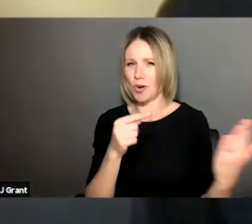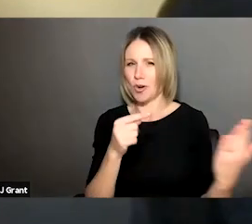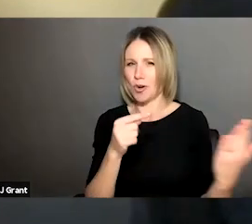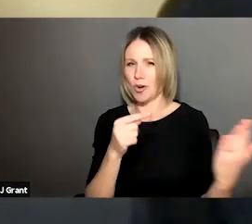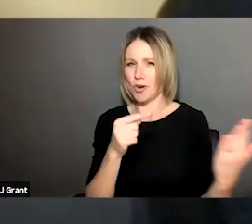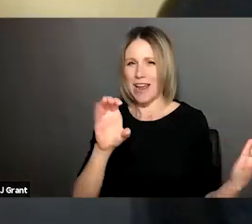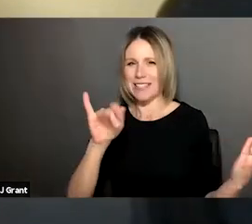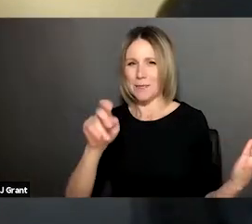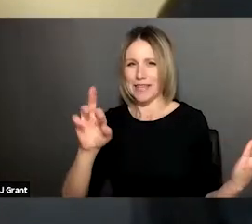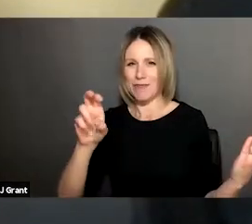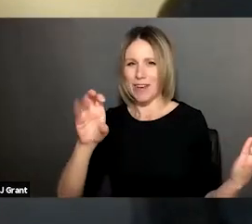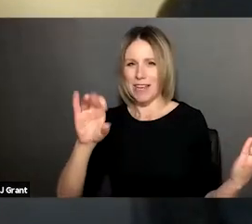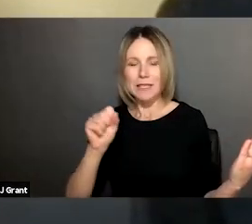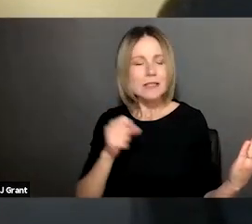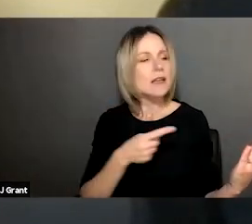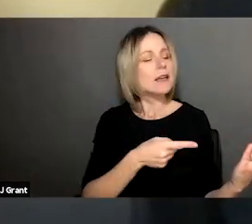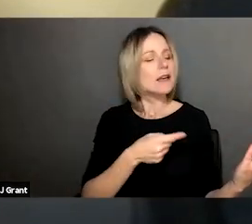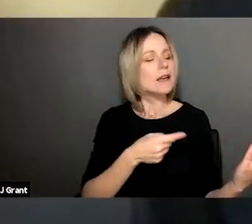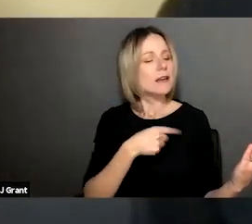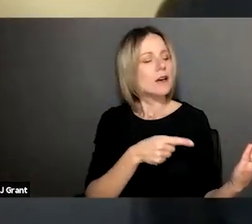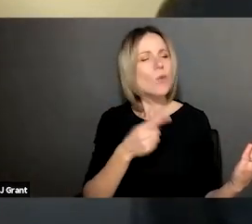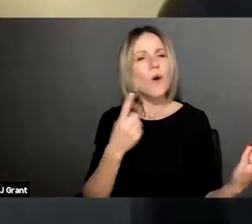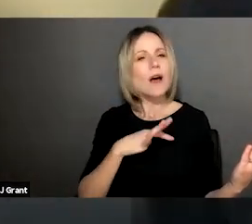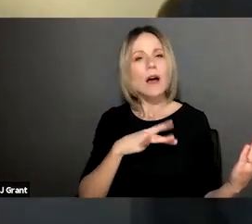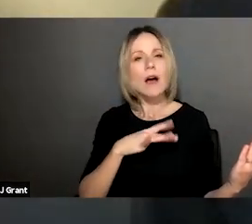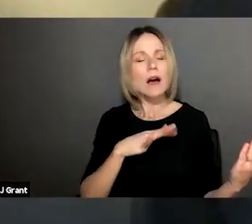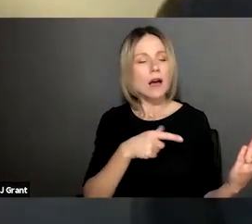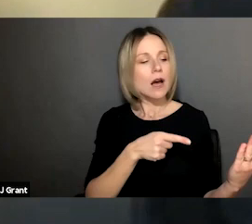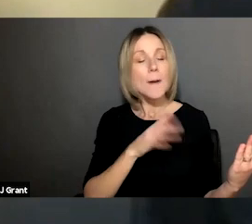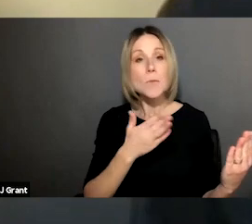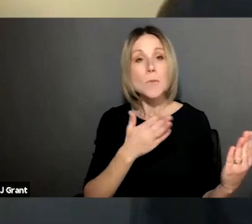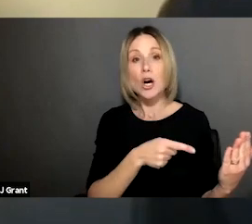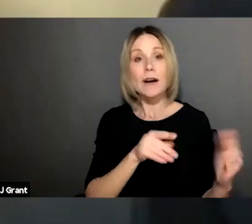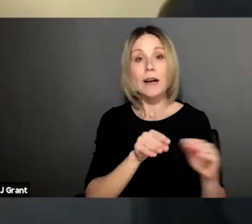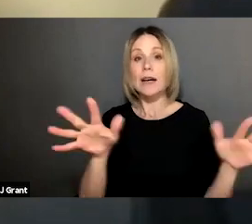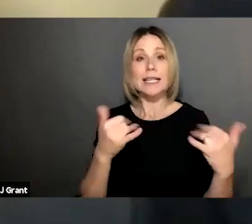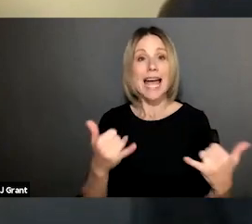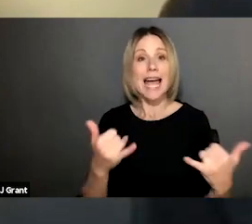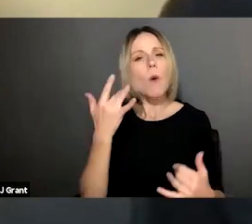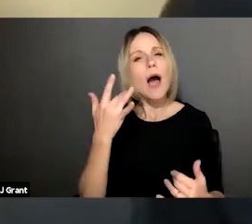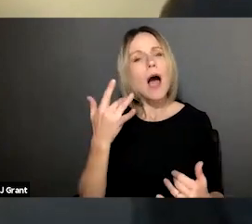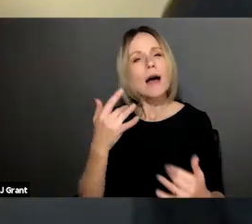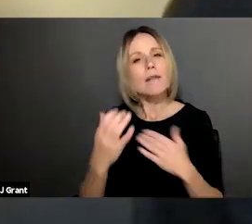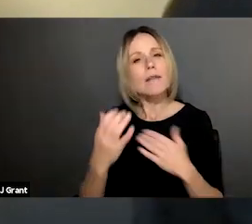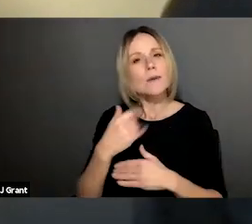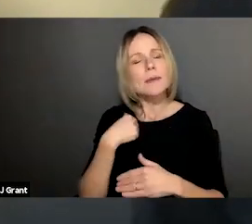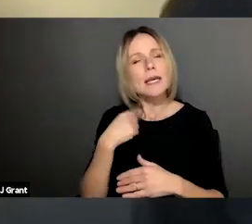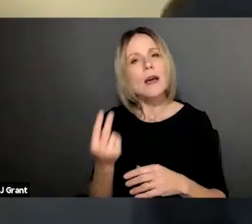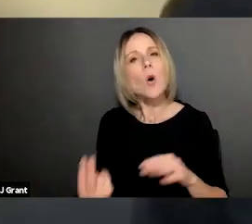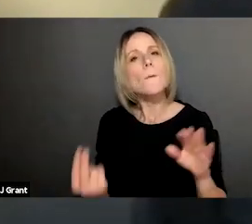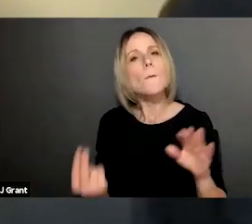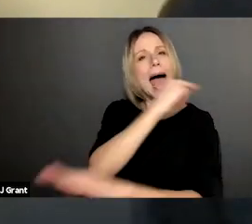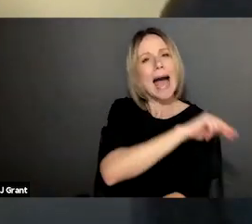What was so great about having the book come out is I was able to revisit lots and lots of